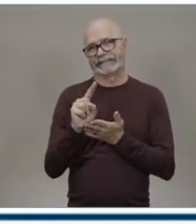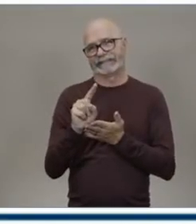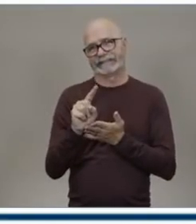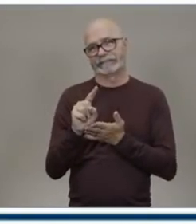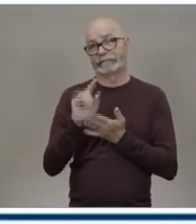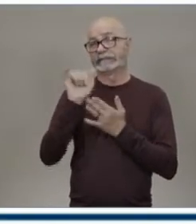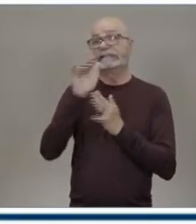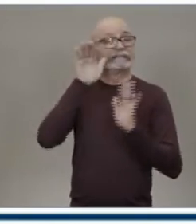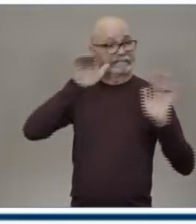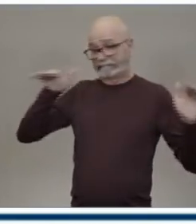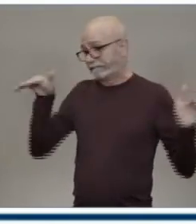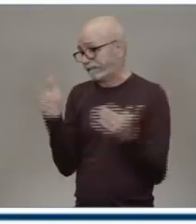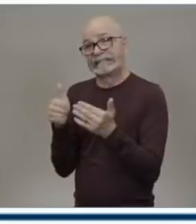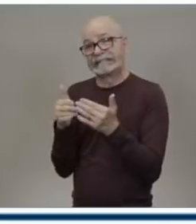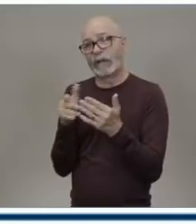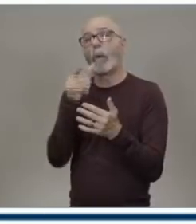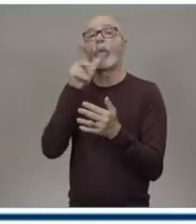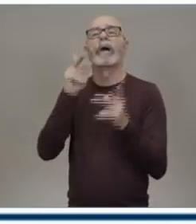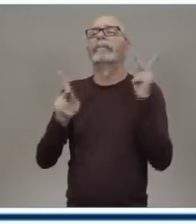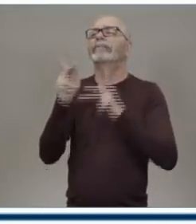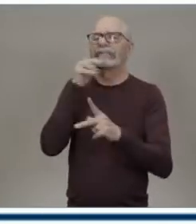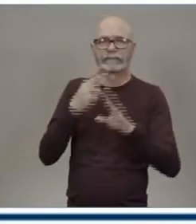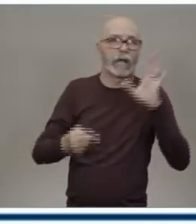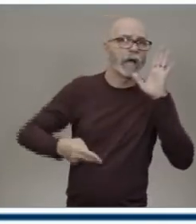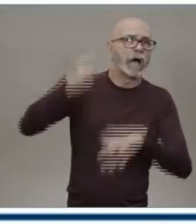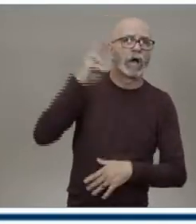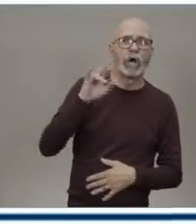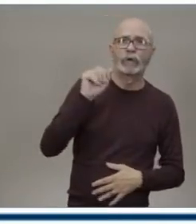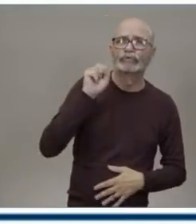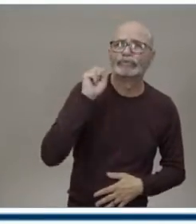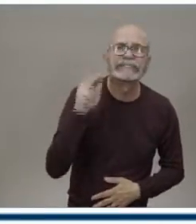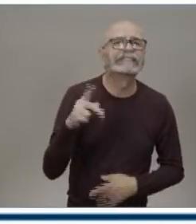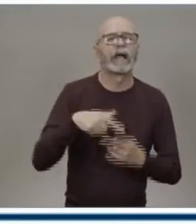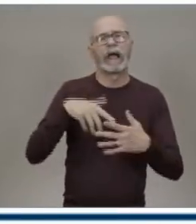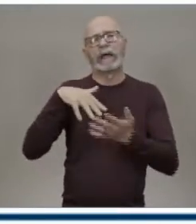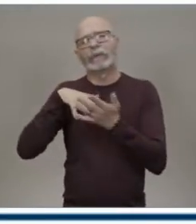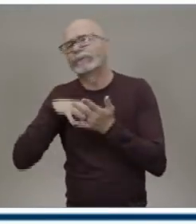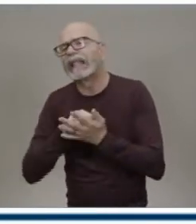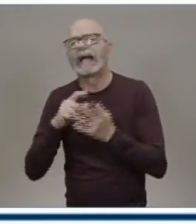on those at highest risk, healthcare workers, long-term care staff, and residents.